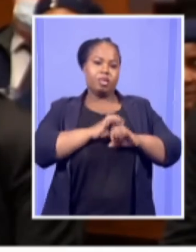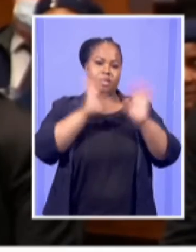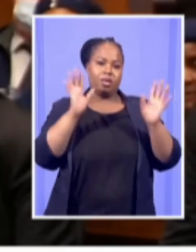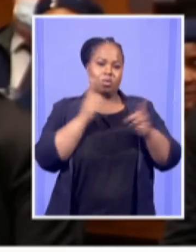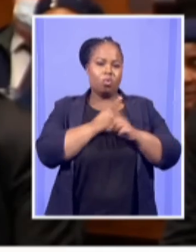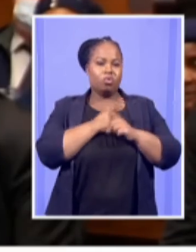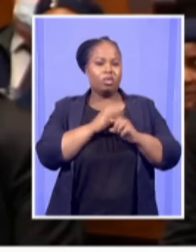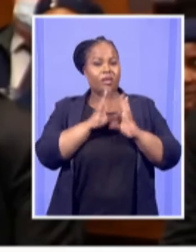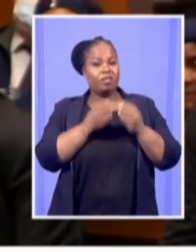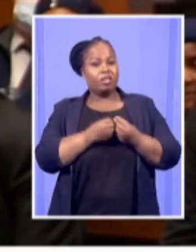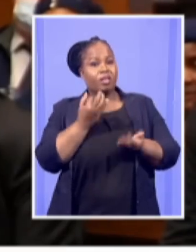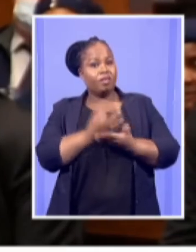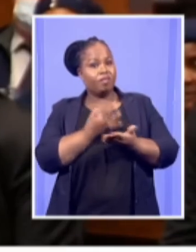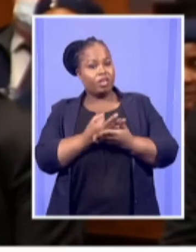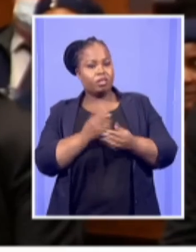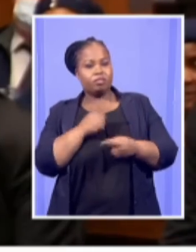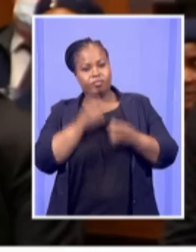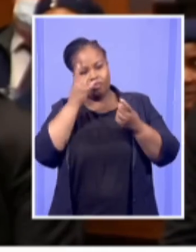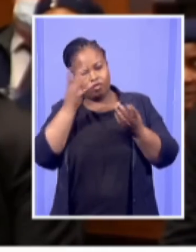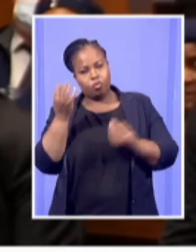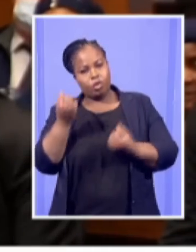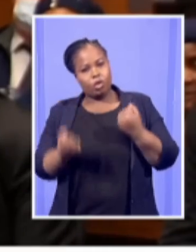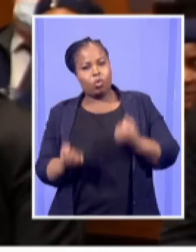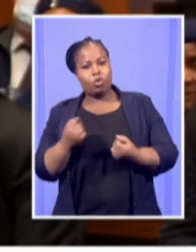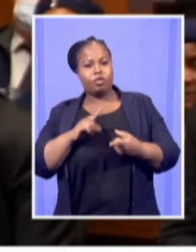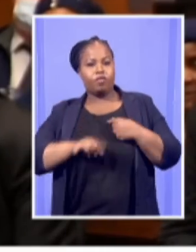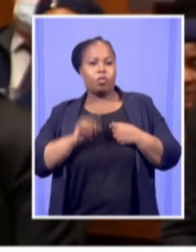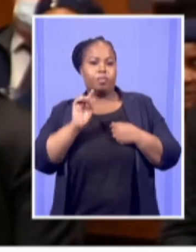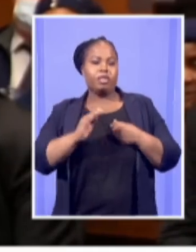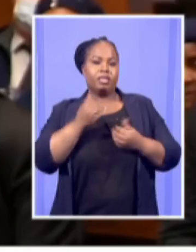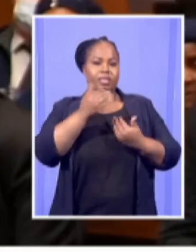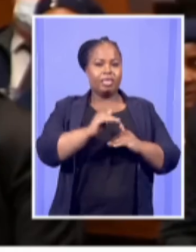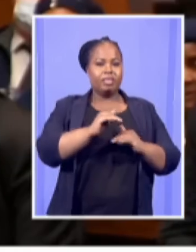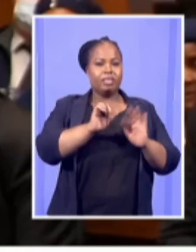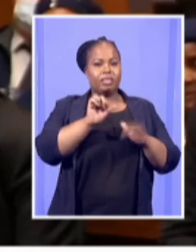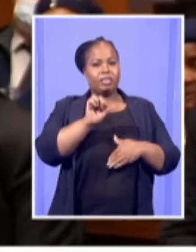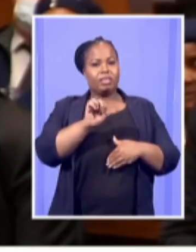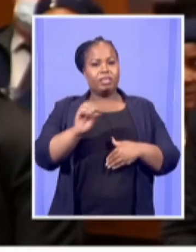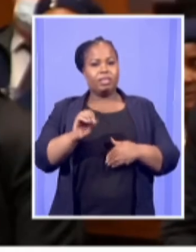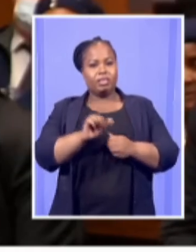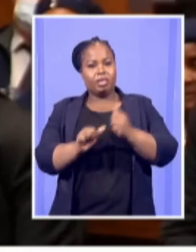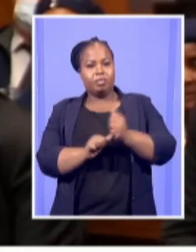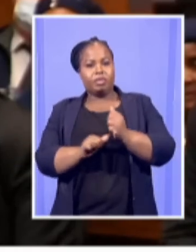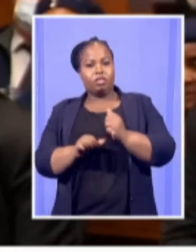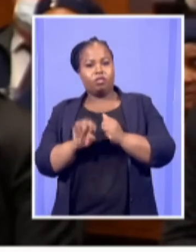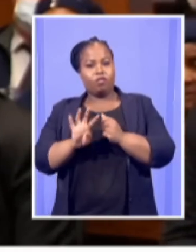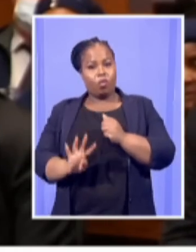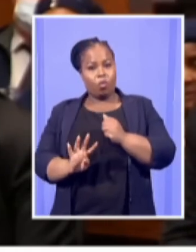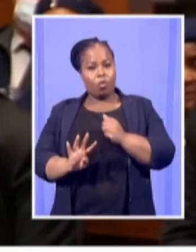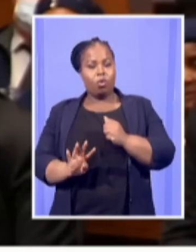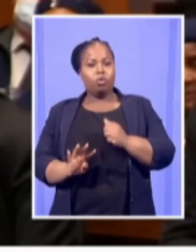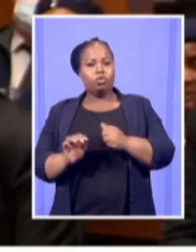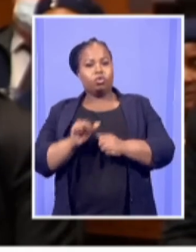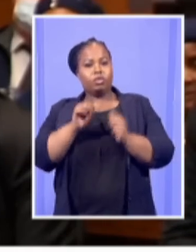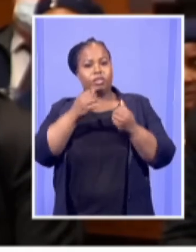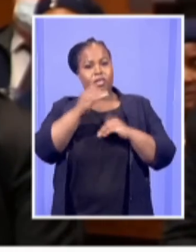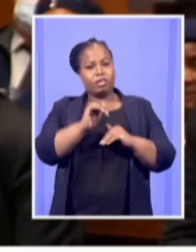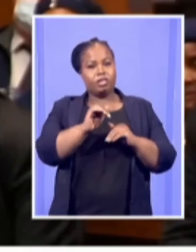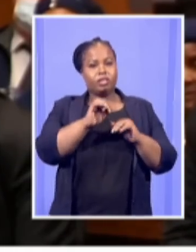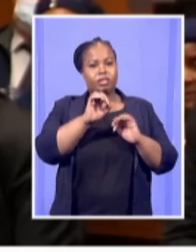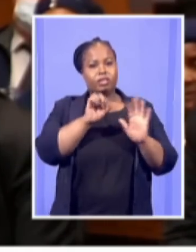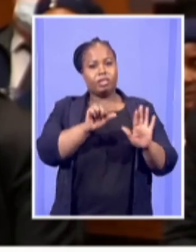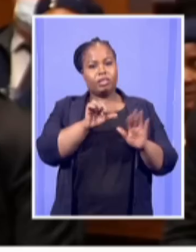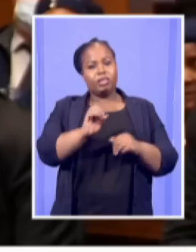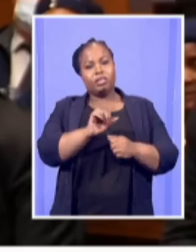by the above Honourable Court as provided for in Sections 60 subsection 4 to Section 60 subsection